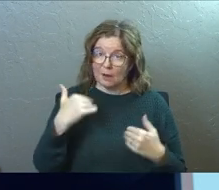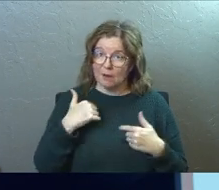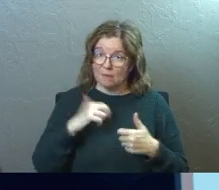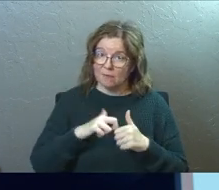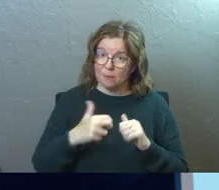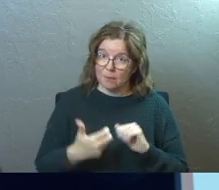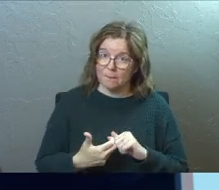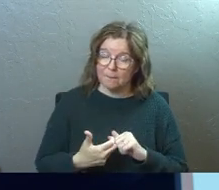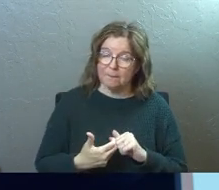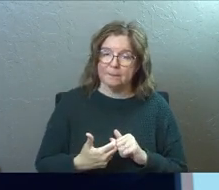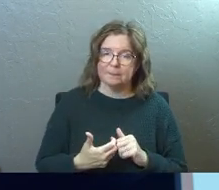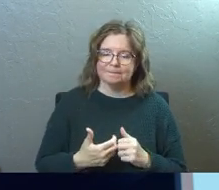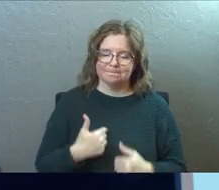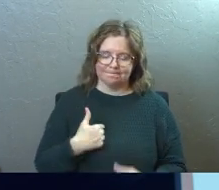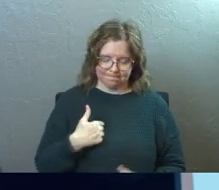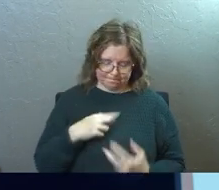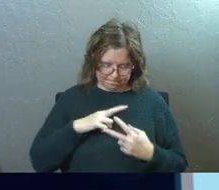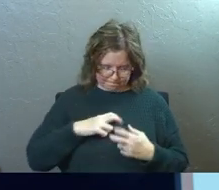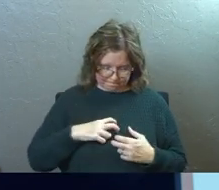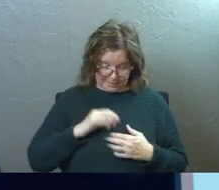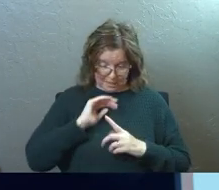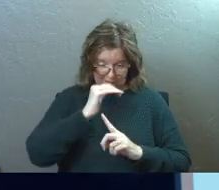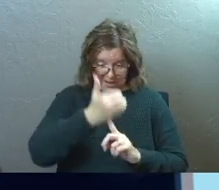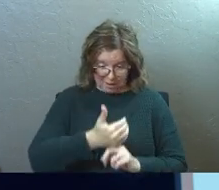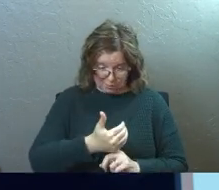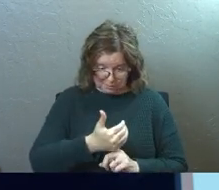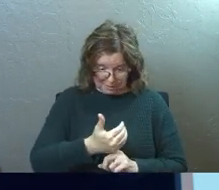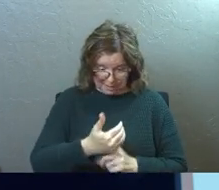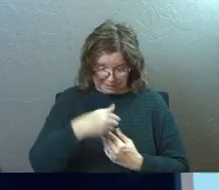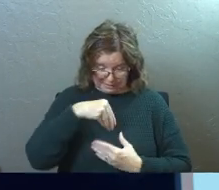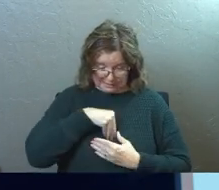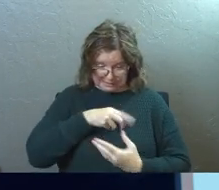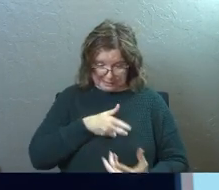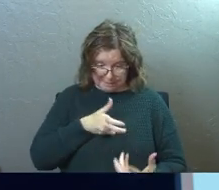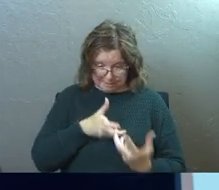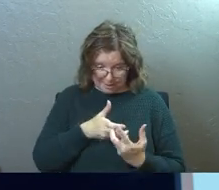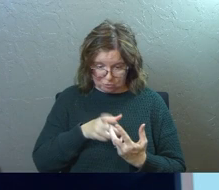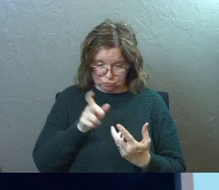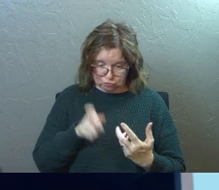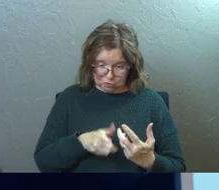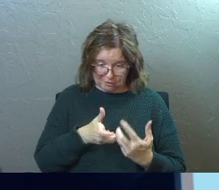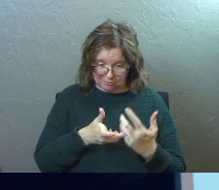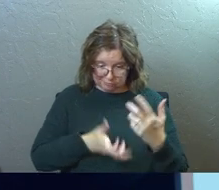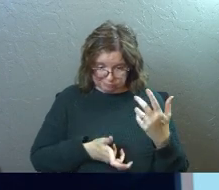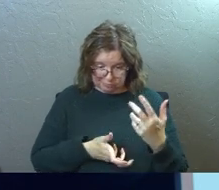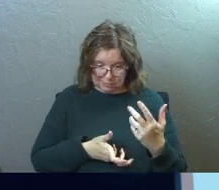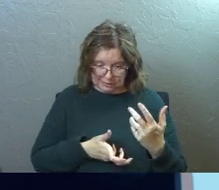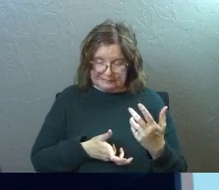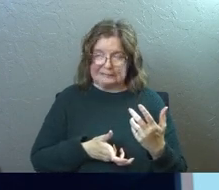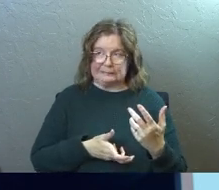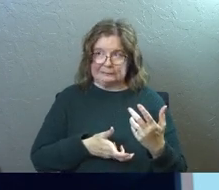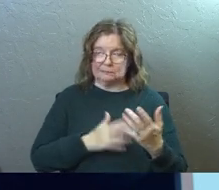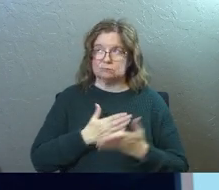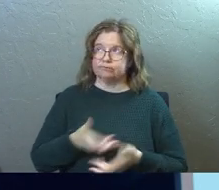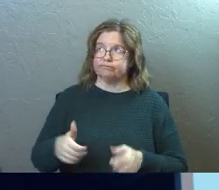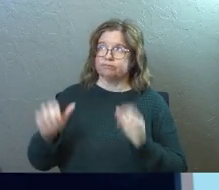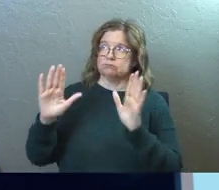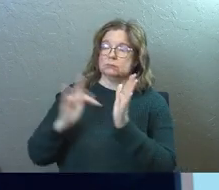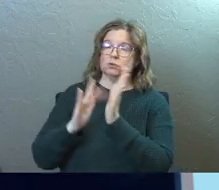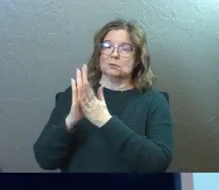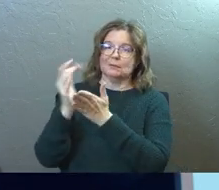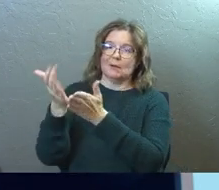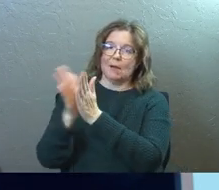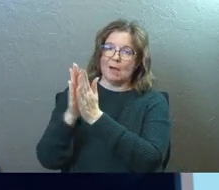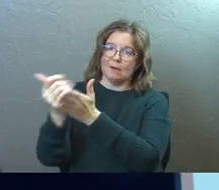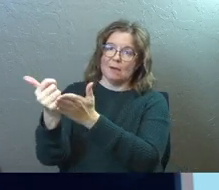said. Is he's like, listen, the outside should match the inside. So you need to surrender this to Jesus and ask for his